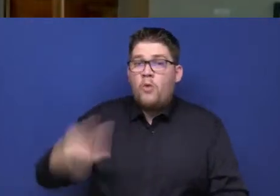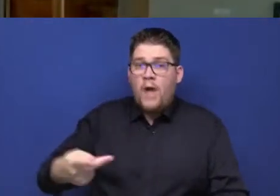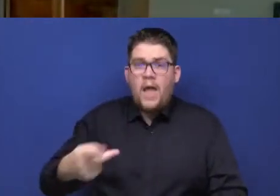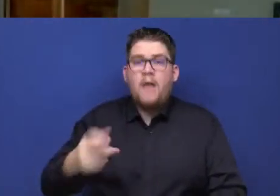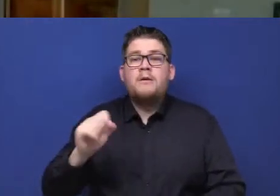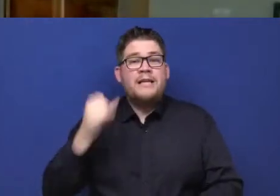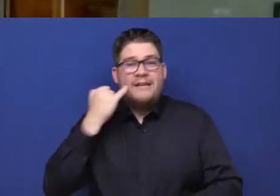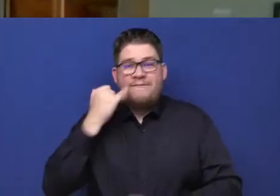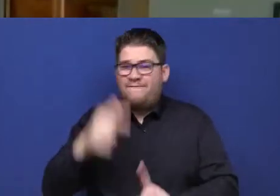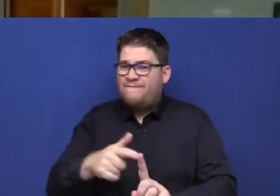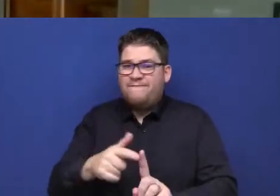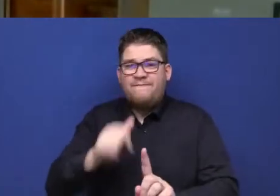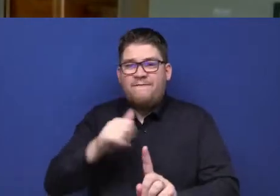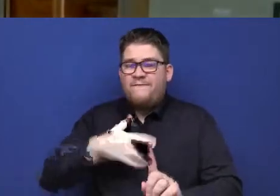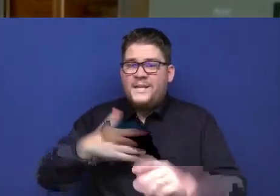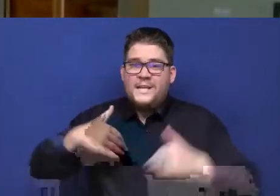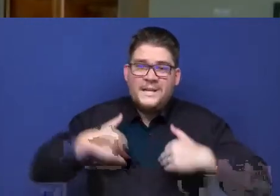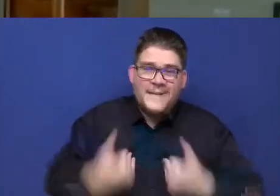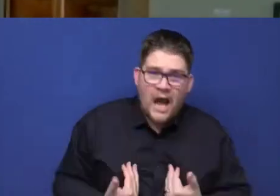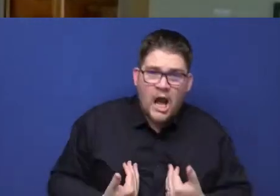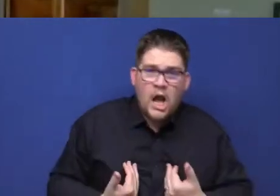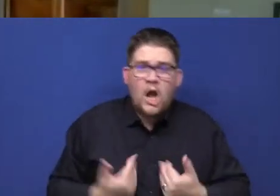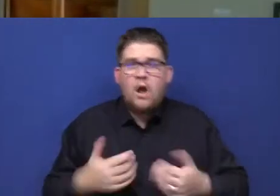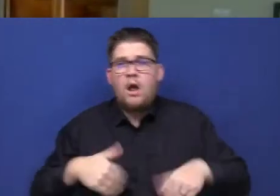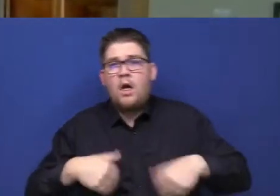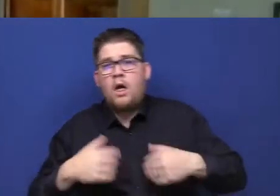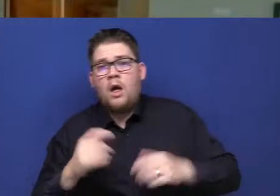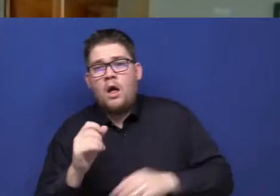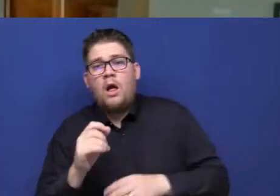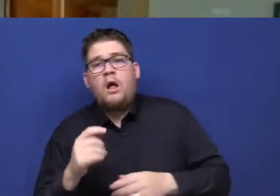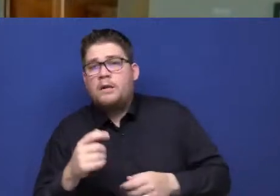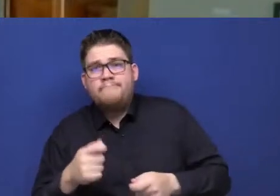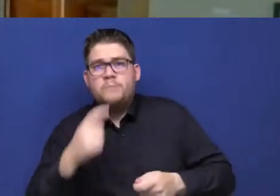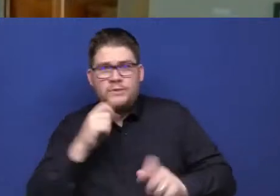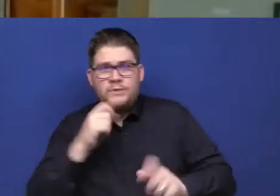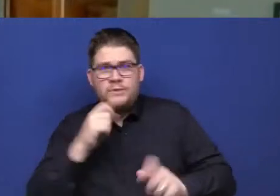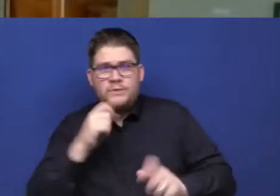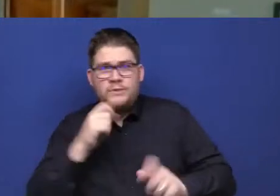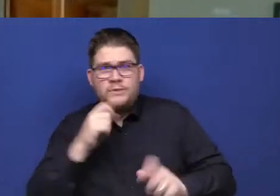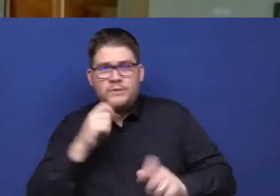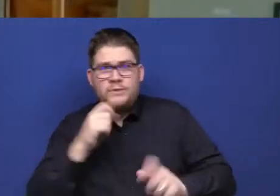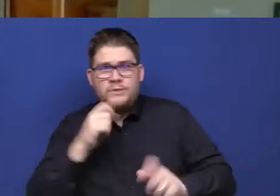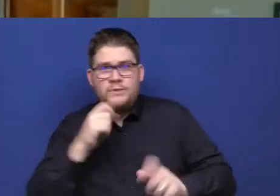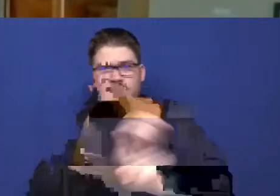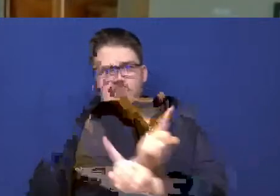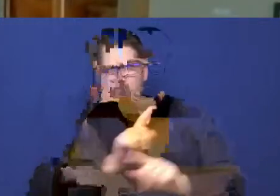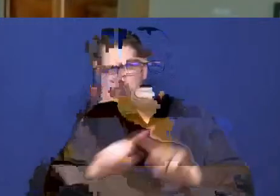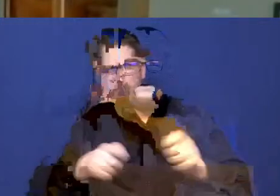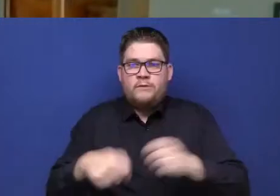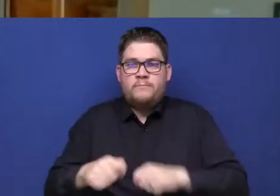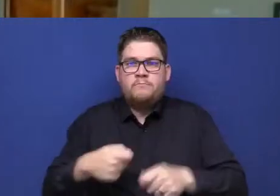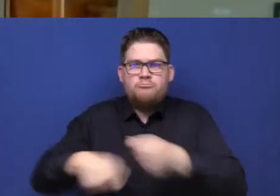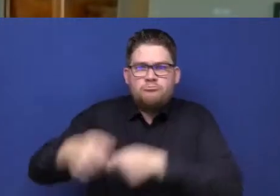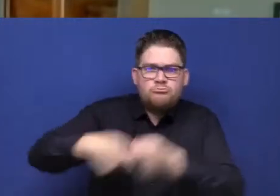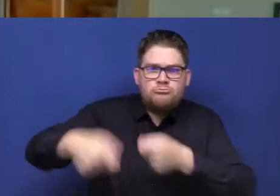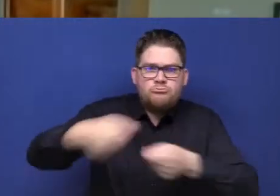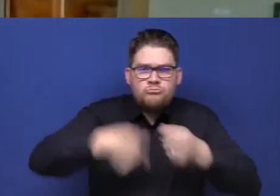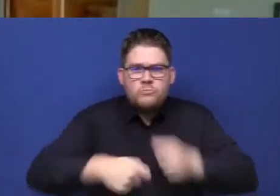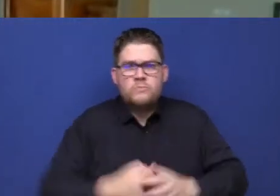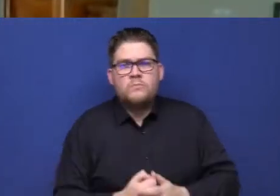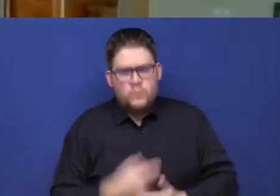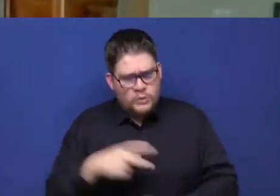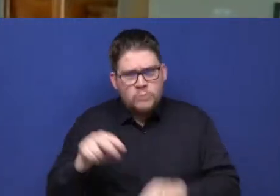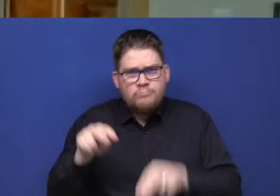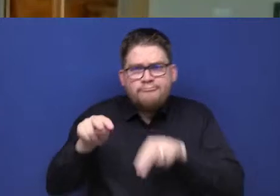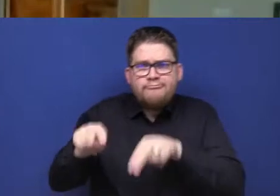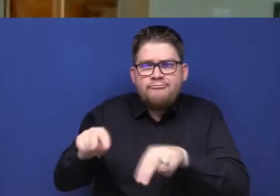thanks for the comment though and the question. Colton, do you have a follow-up? Yeah, and I appreciate that answer. And I'm not